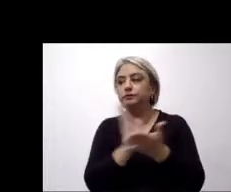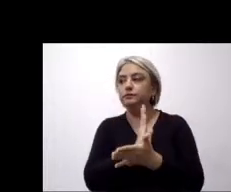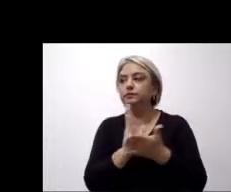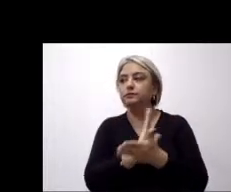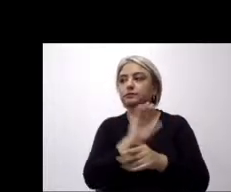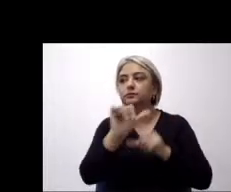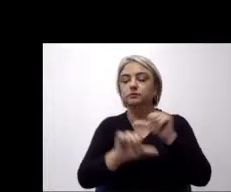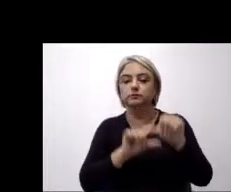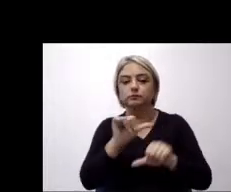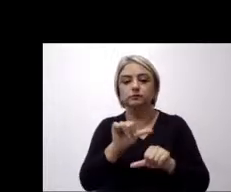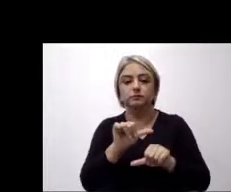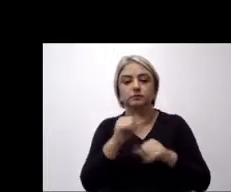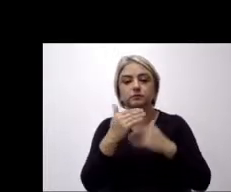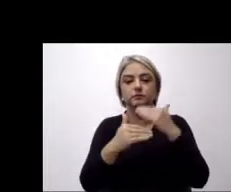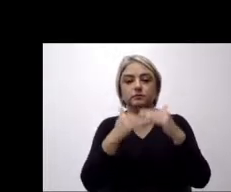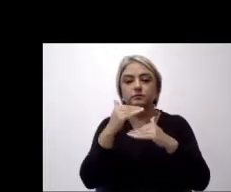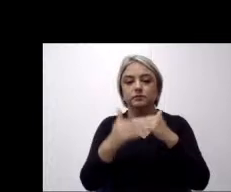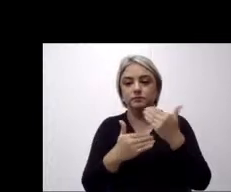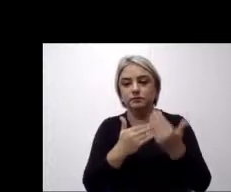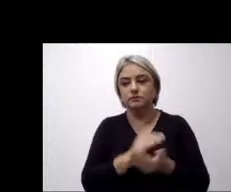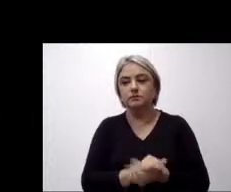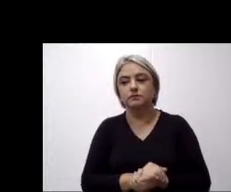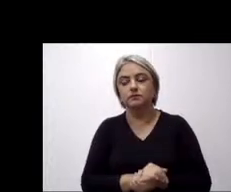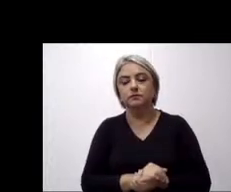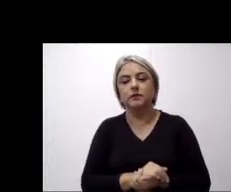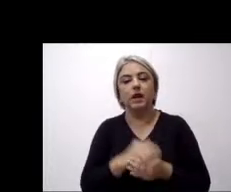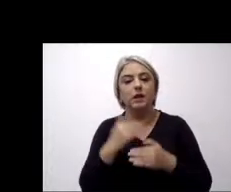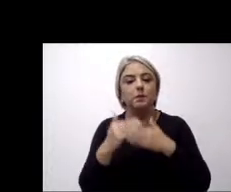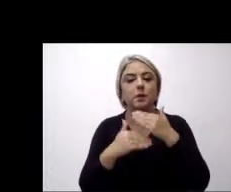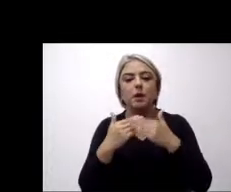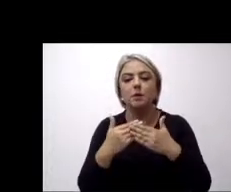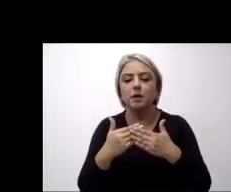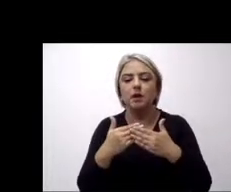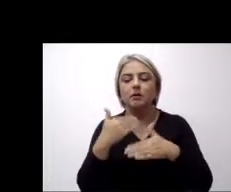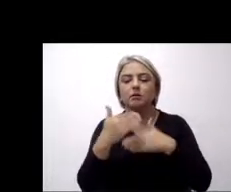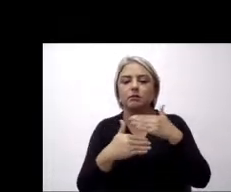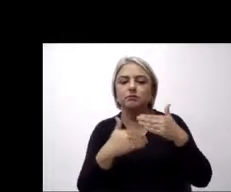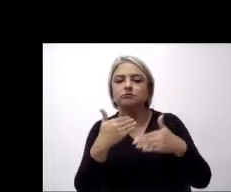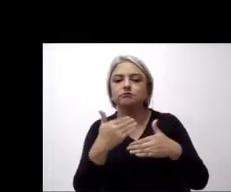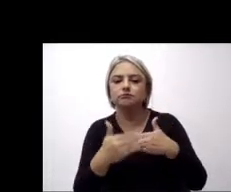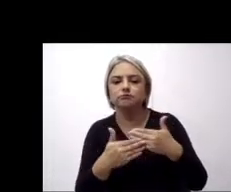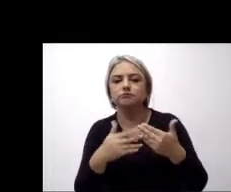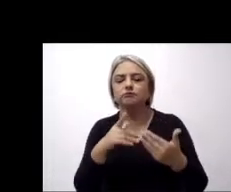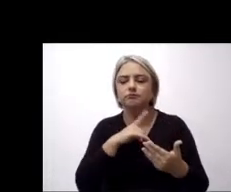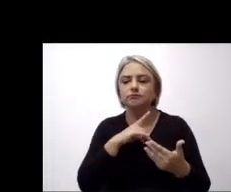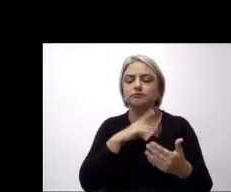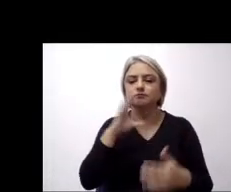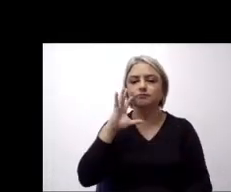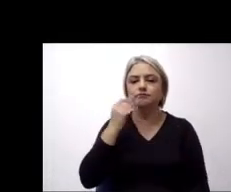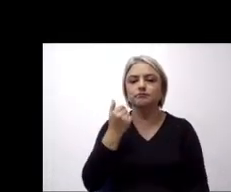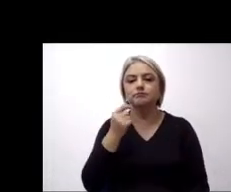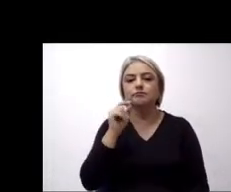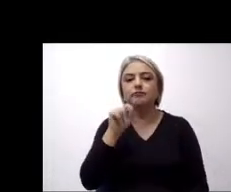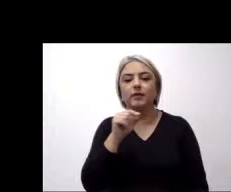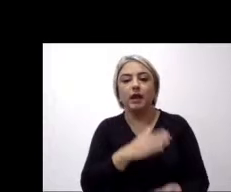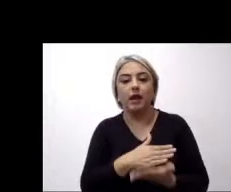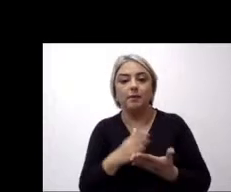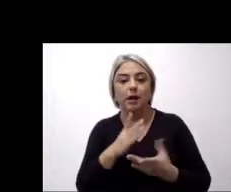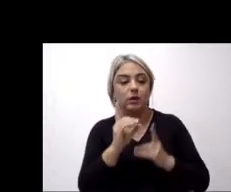of enrollment is central to understand the dynamic of the policy process.